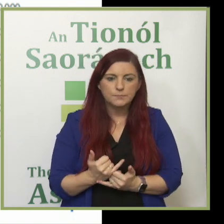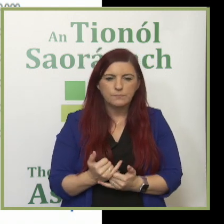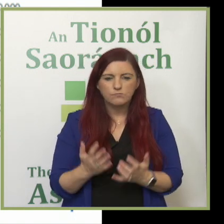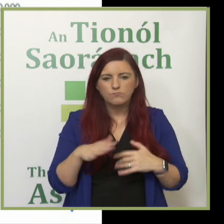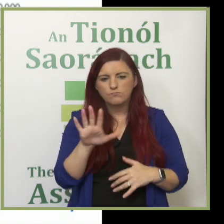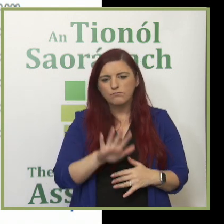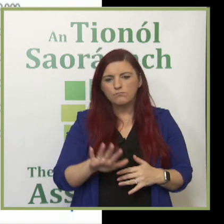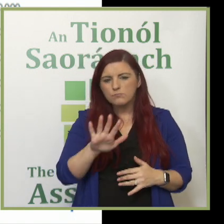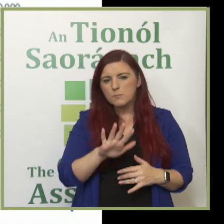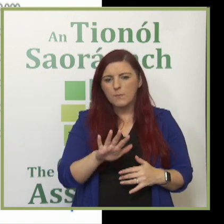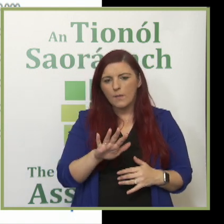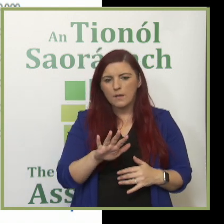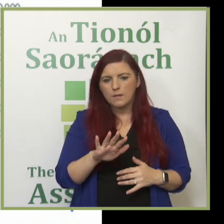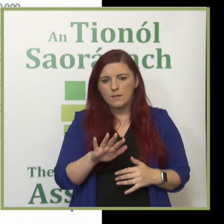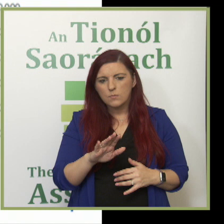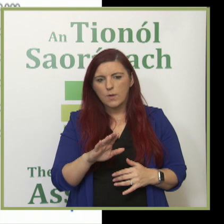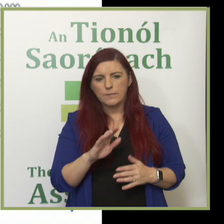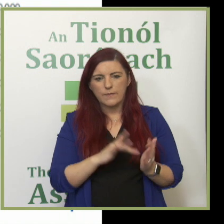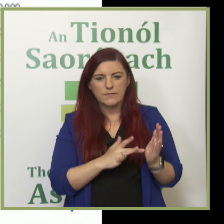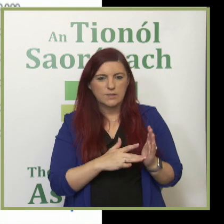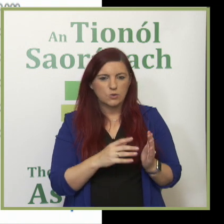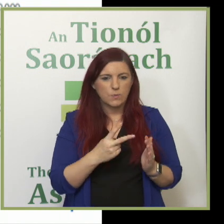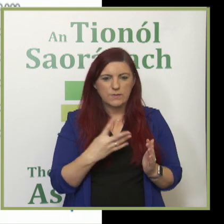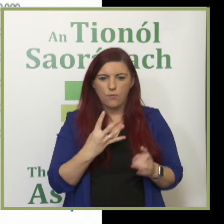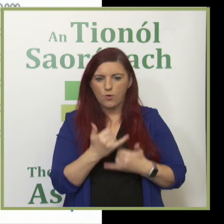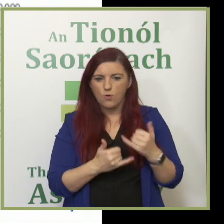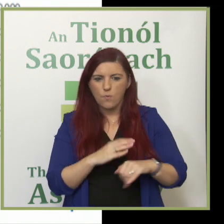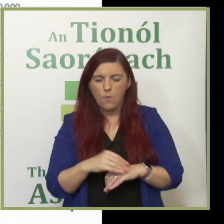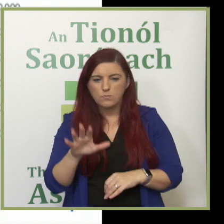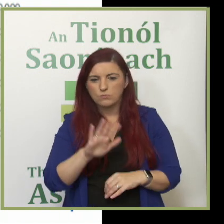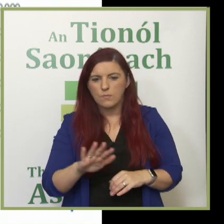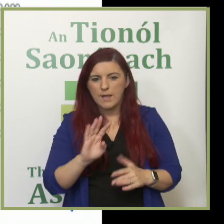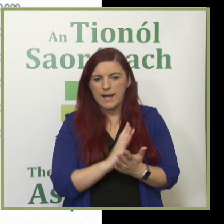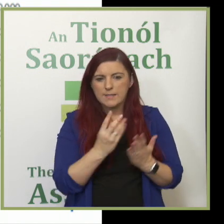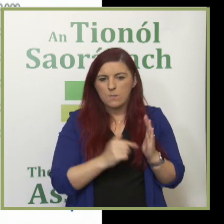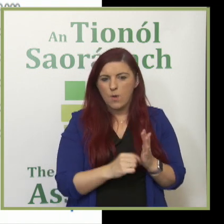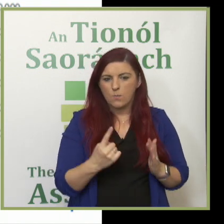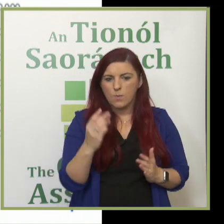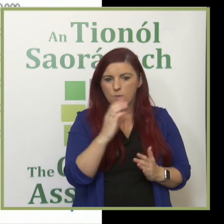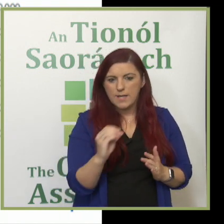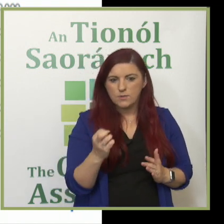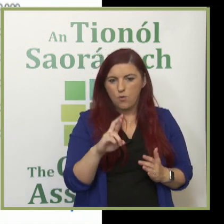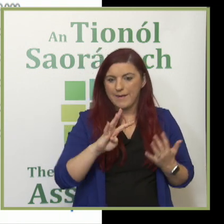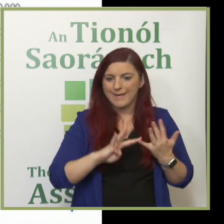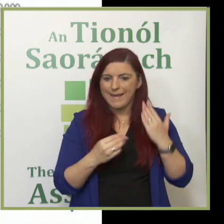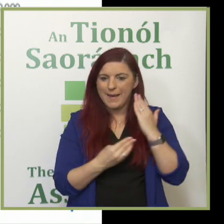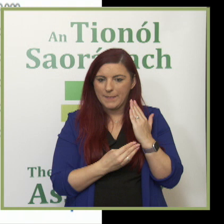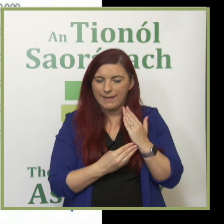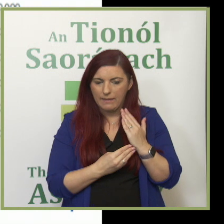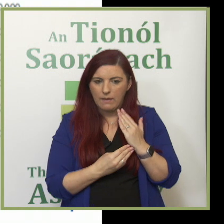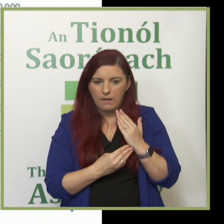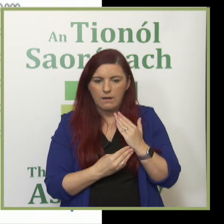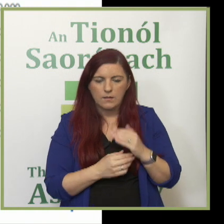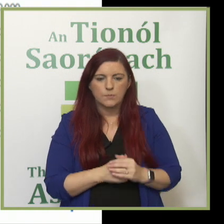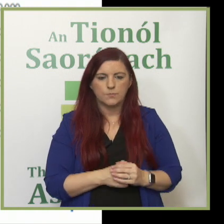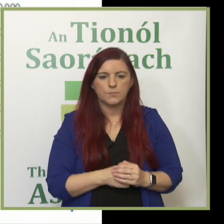see among 15 to 24-year-olds, this was 19.1%, or 9 million of that age group.